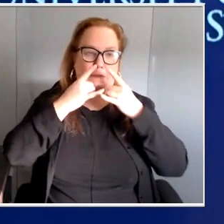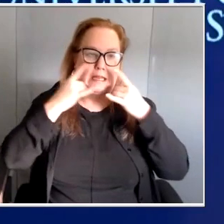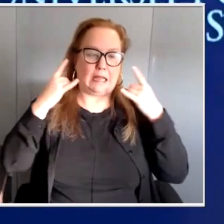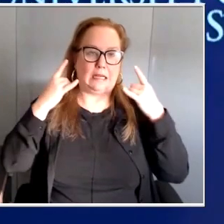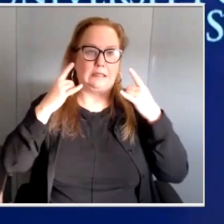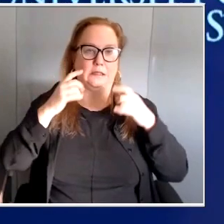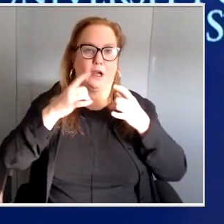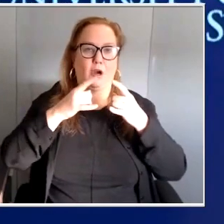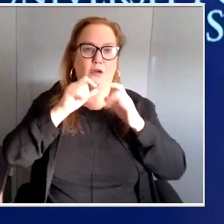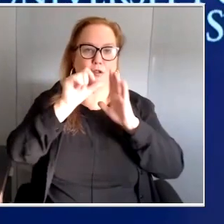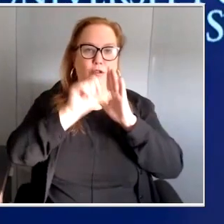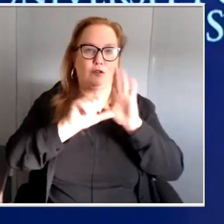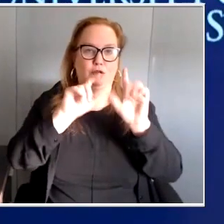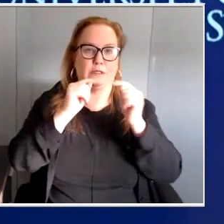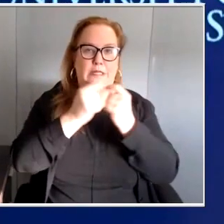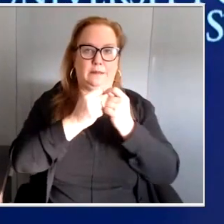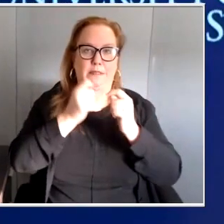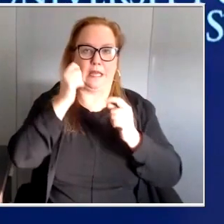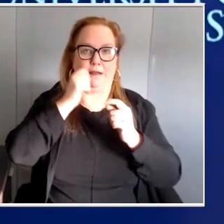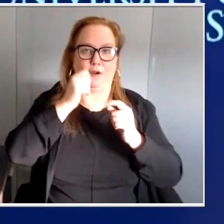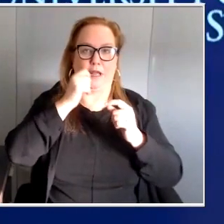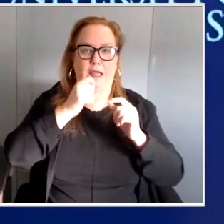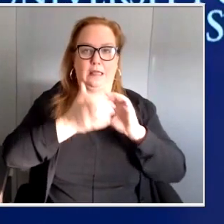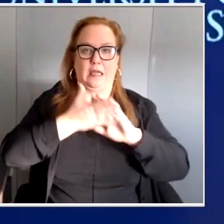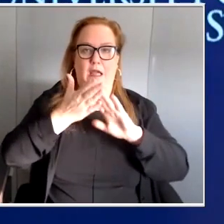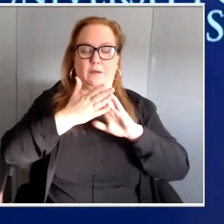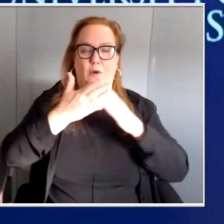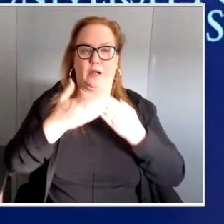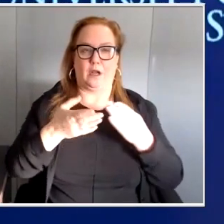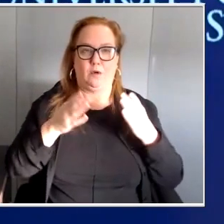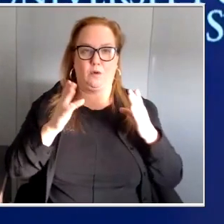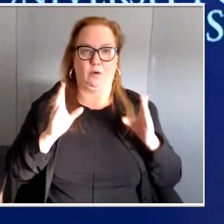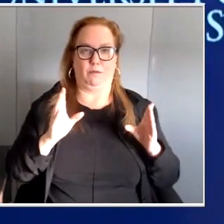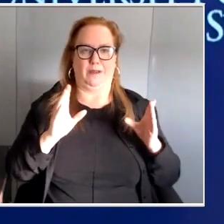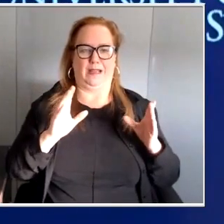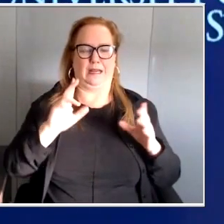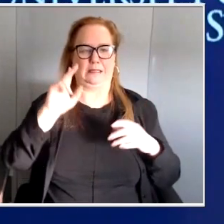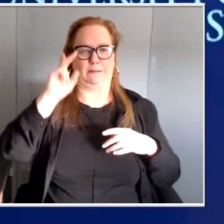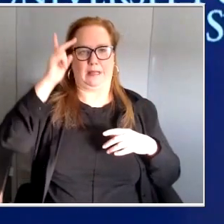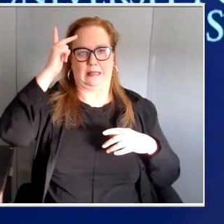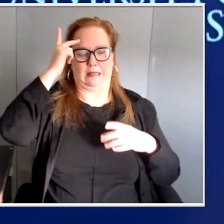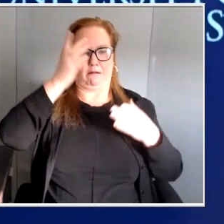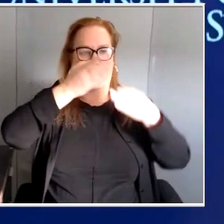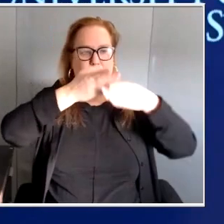do every day in the operating room, into an act of political division.